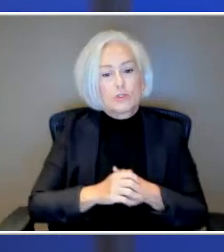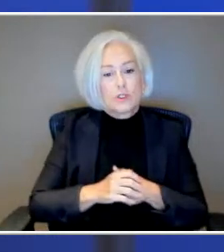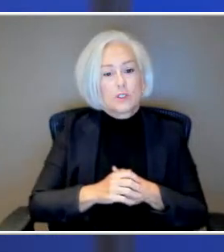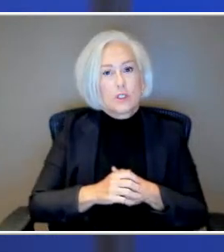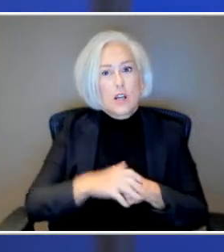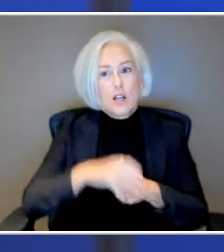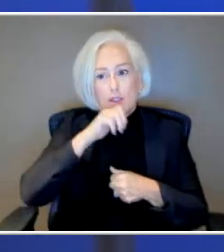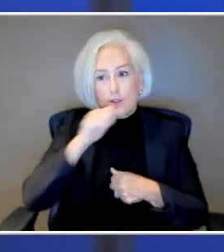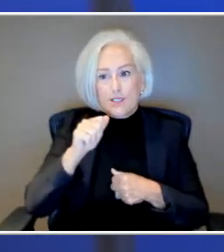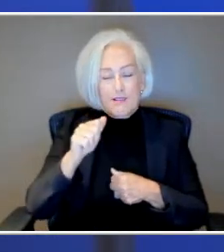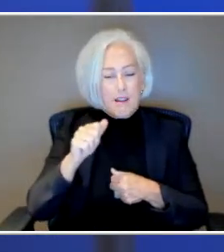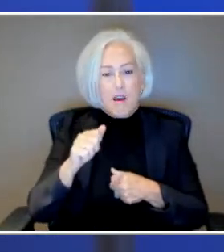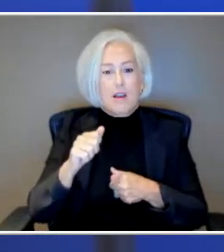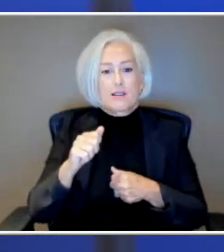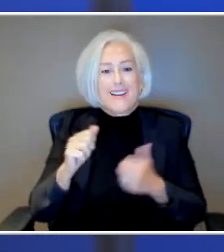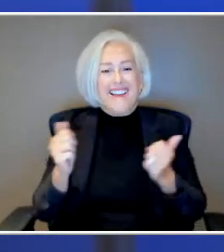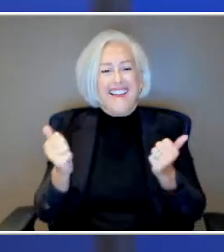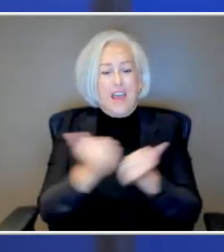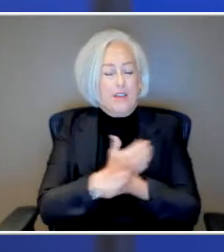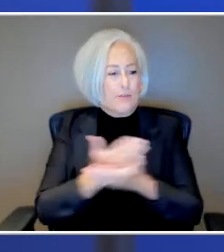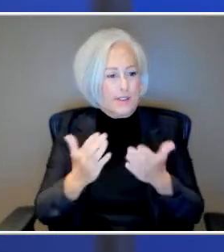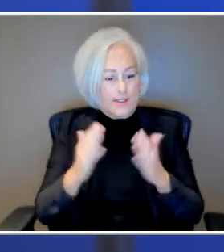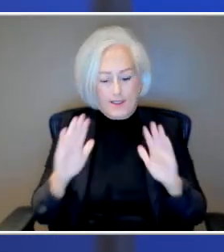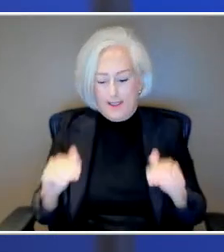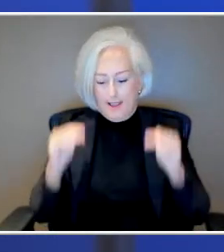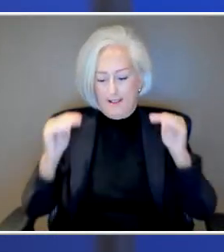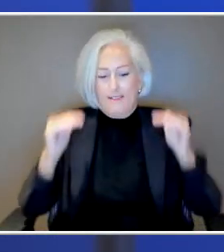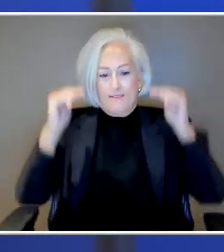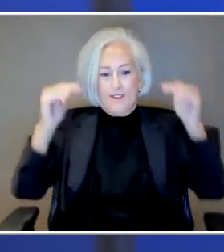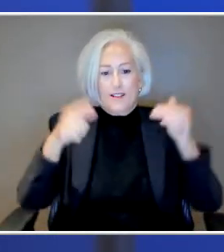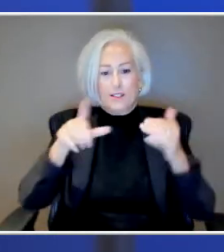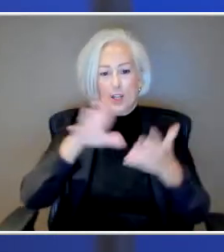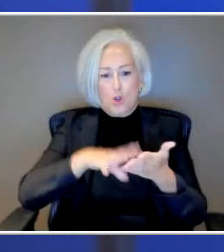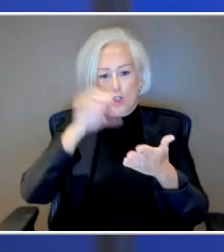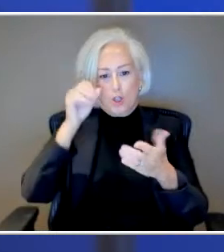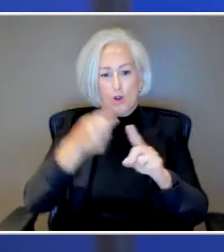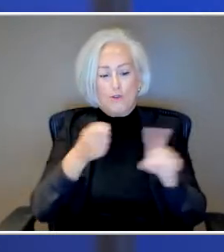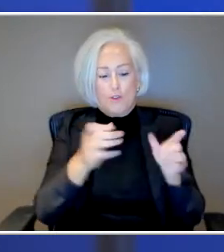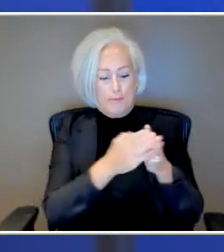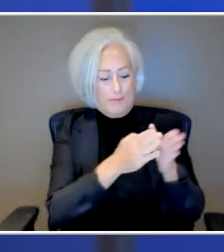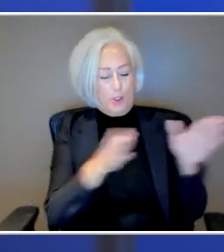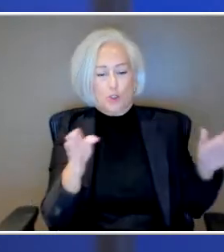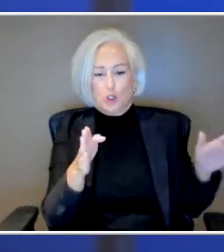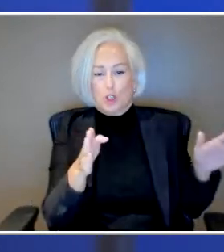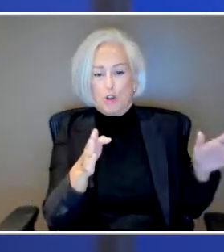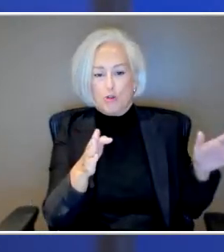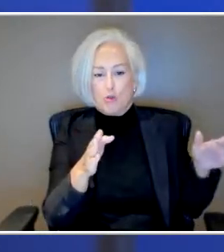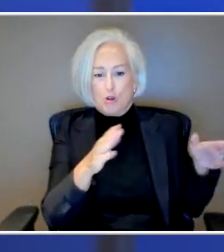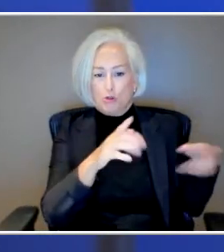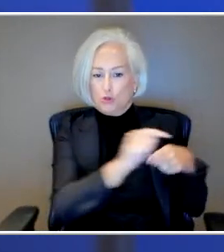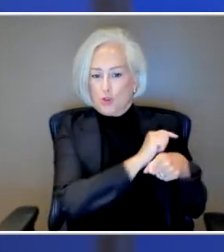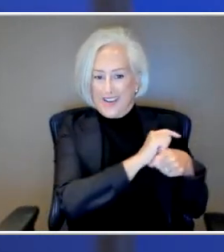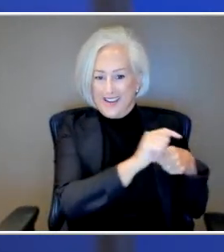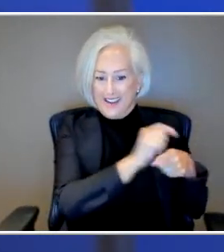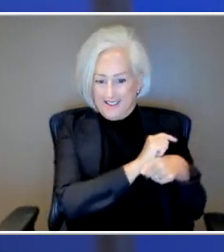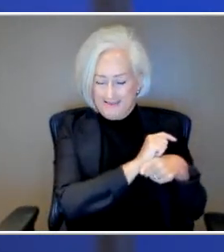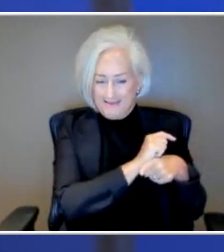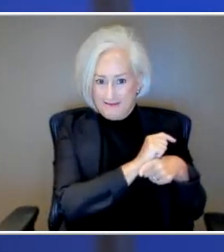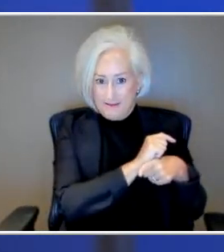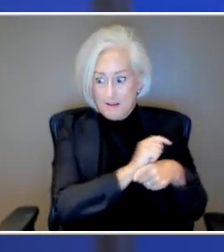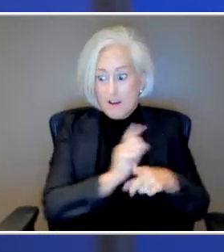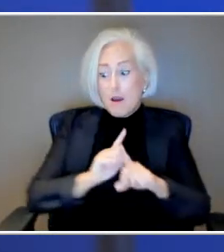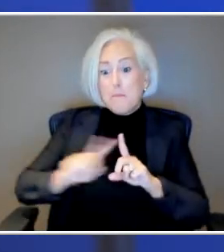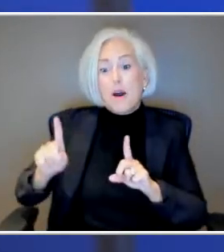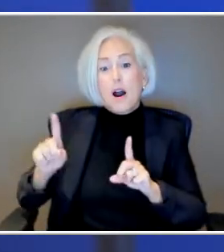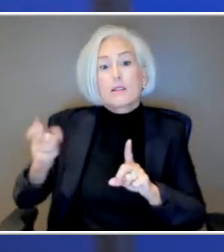has advanced, that you're going to be able to learn those through a general surgery residency in the current era. But additionally is understanding how all of the